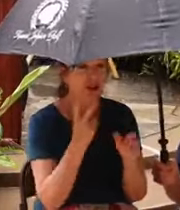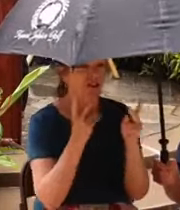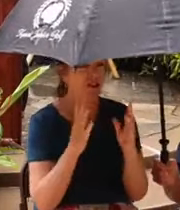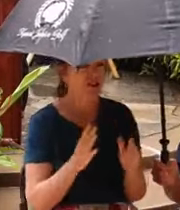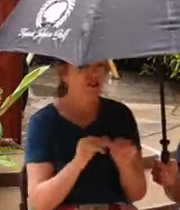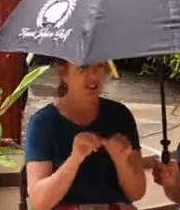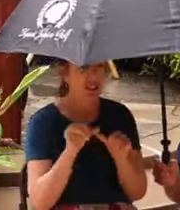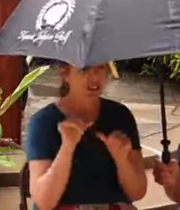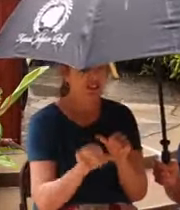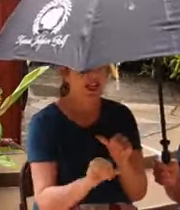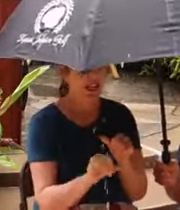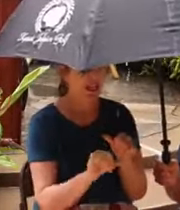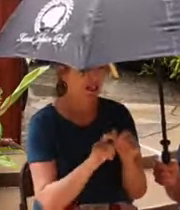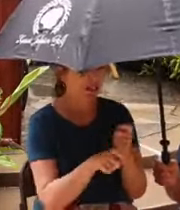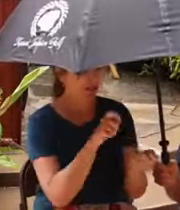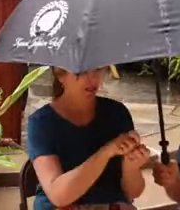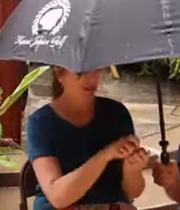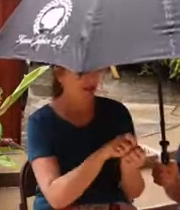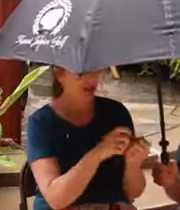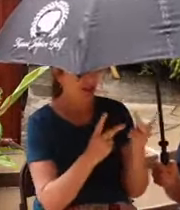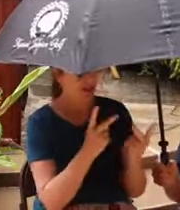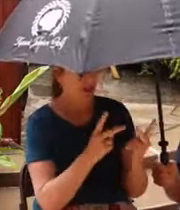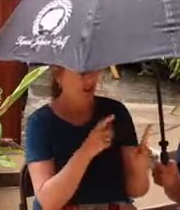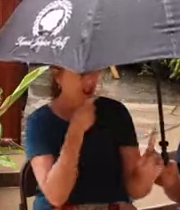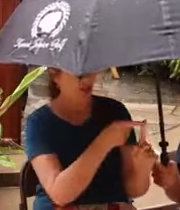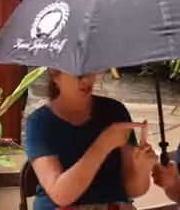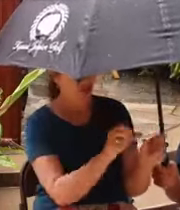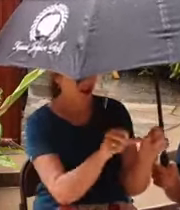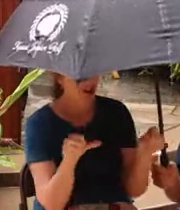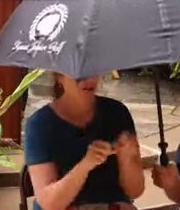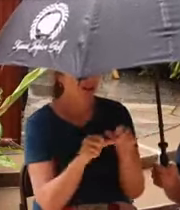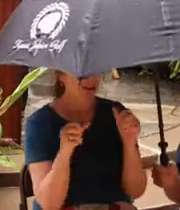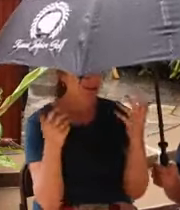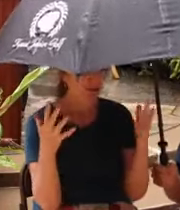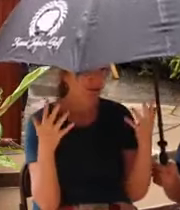in designated visitor destination areas.